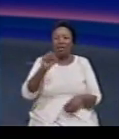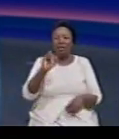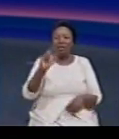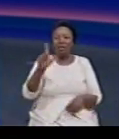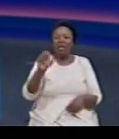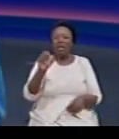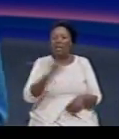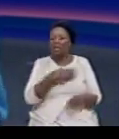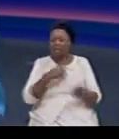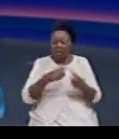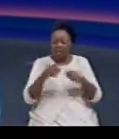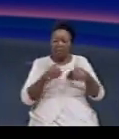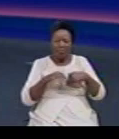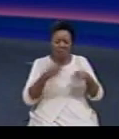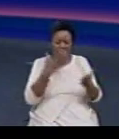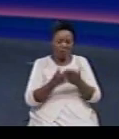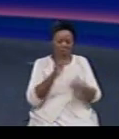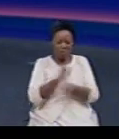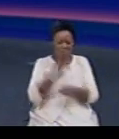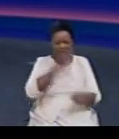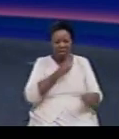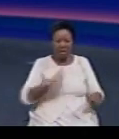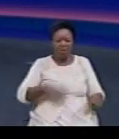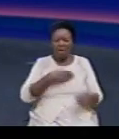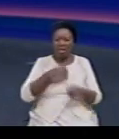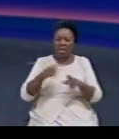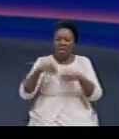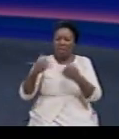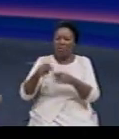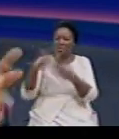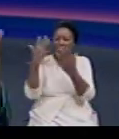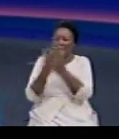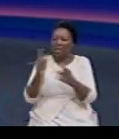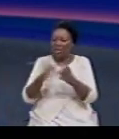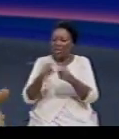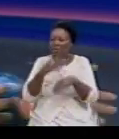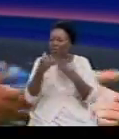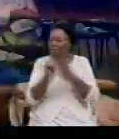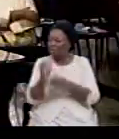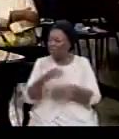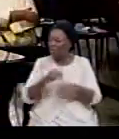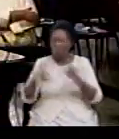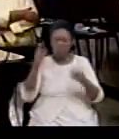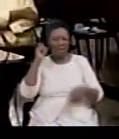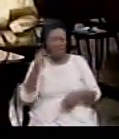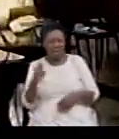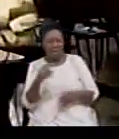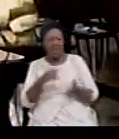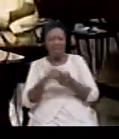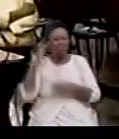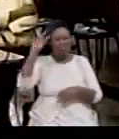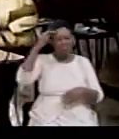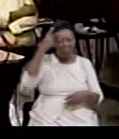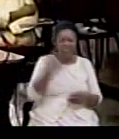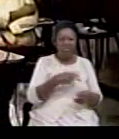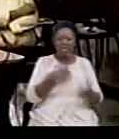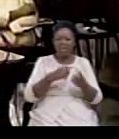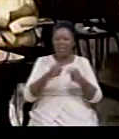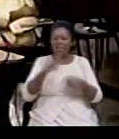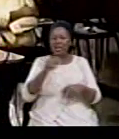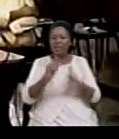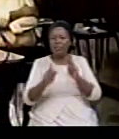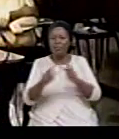they have done for the Lord was misinterpreted, misplaced, misconstrued by the people that